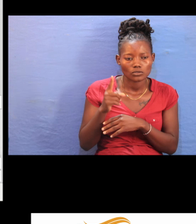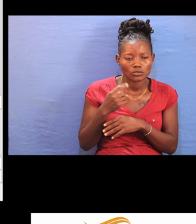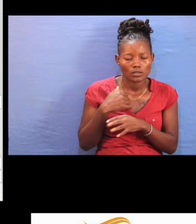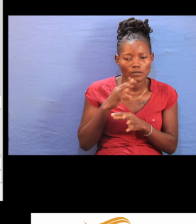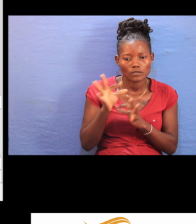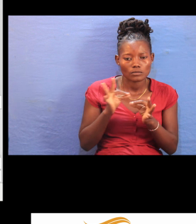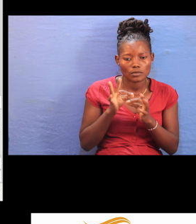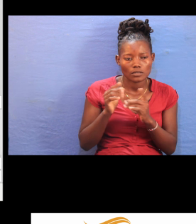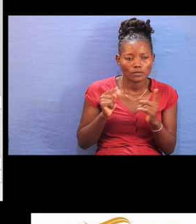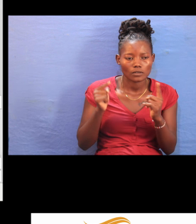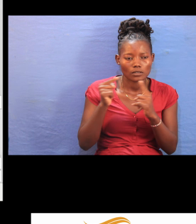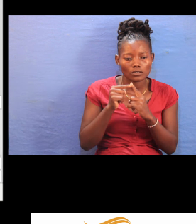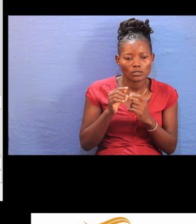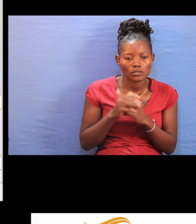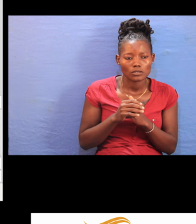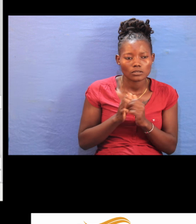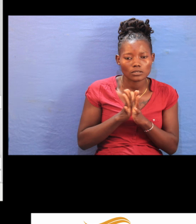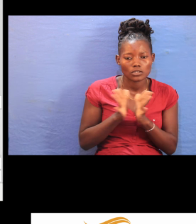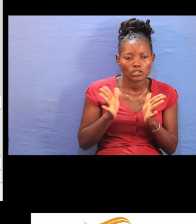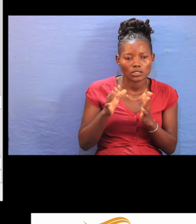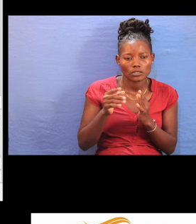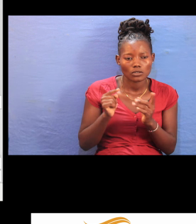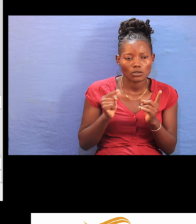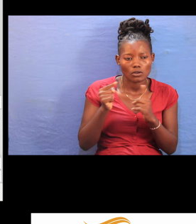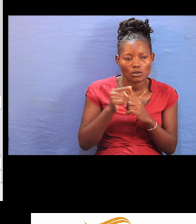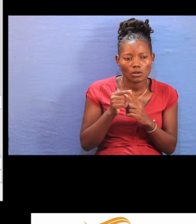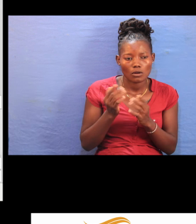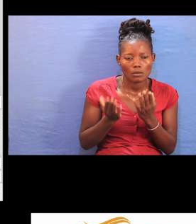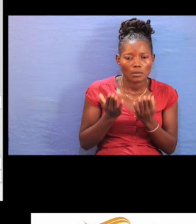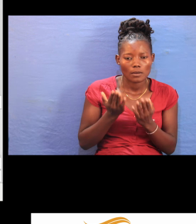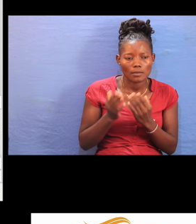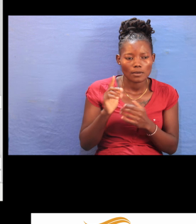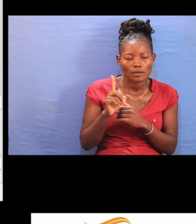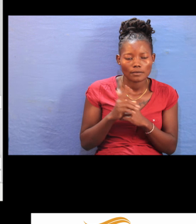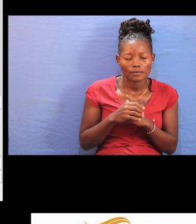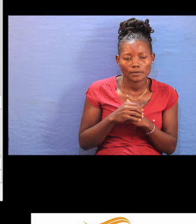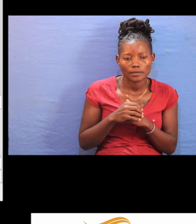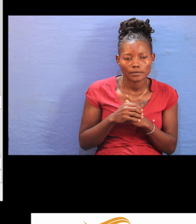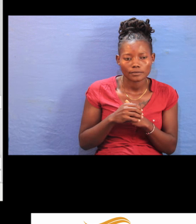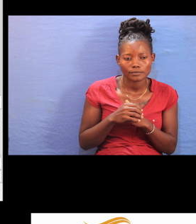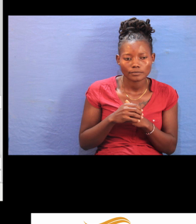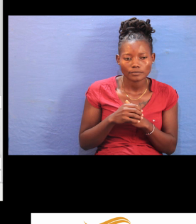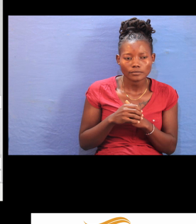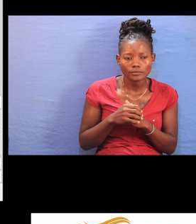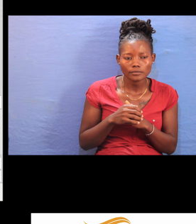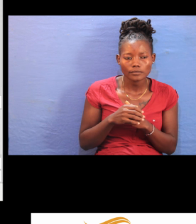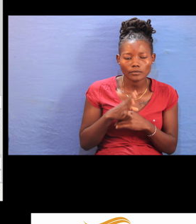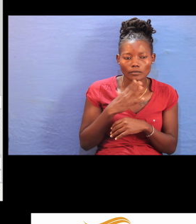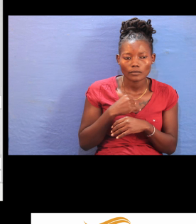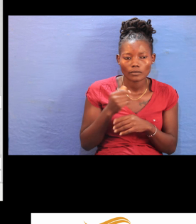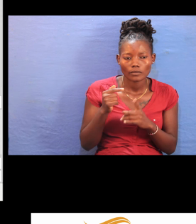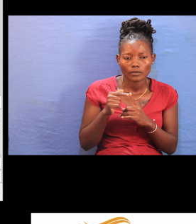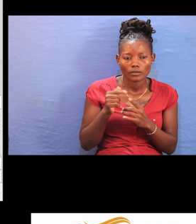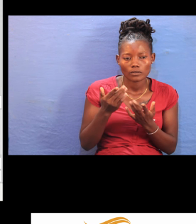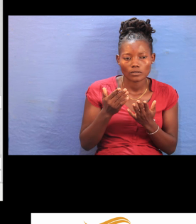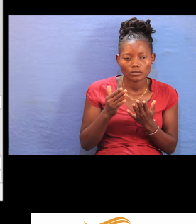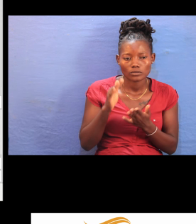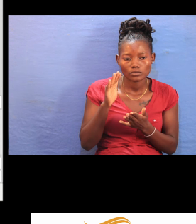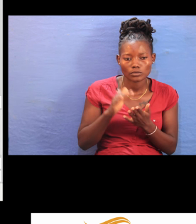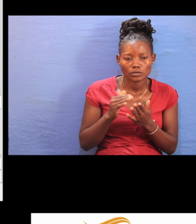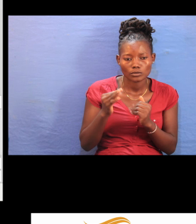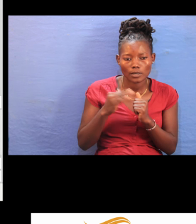goals. So a general goal might be, I want to increase the weight lifted in the snatch, or I want to reduce my 800-meter